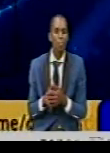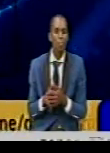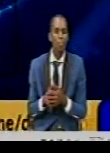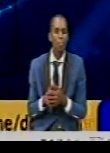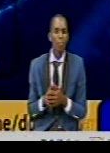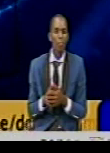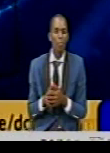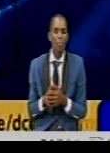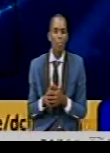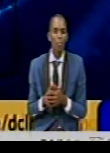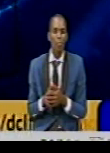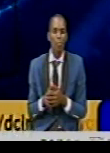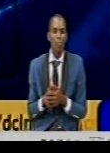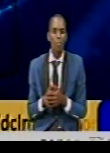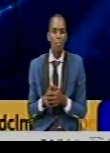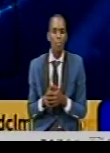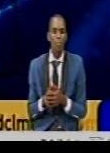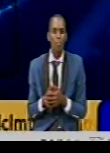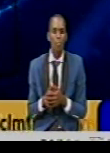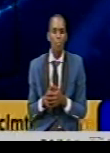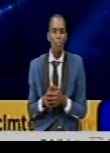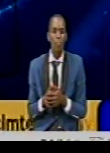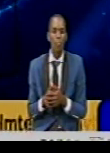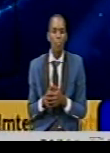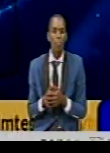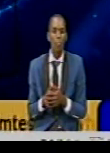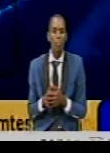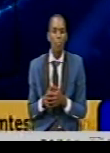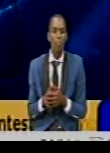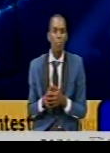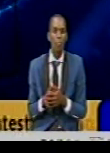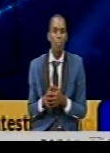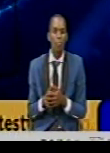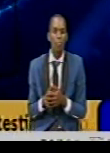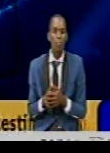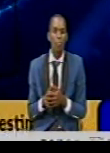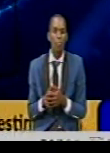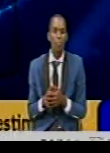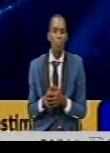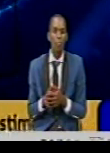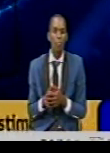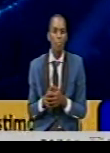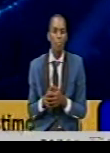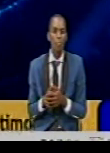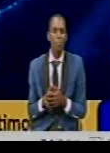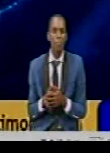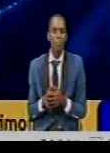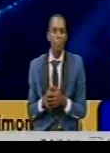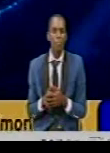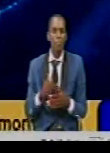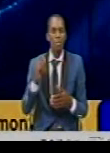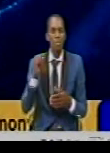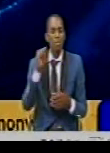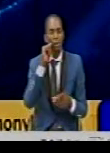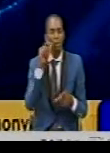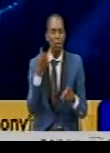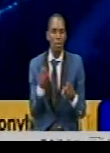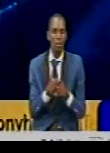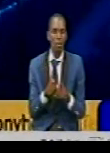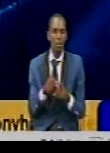Next. This is from Sister Glory. He resides